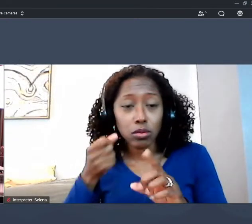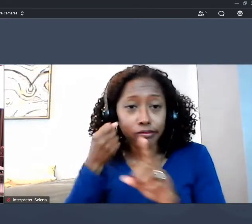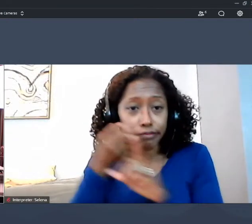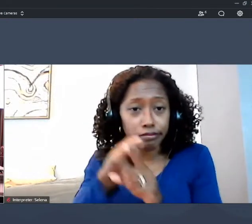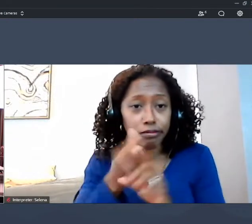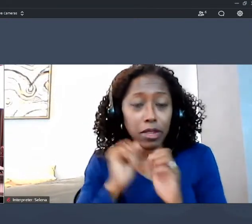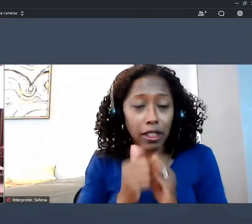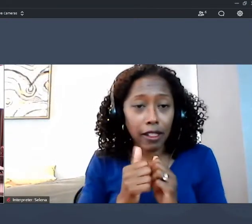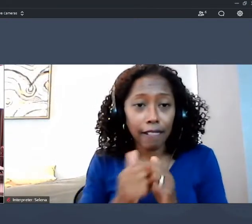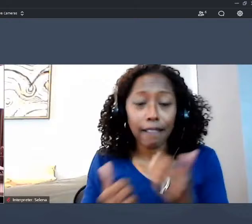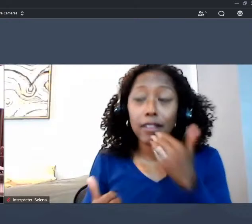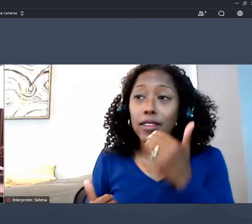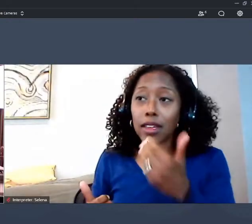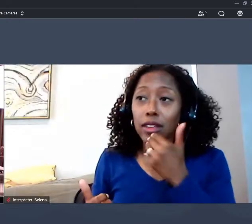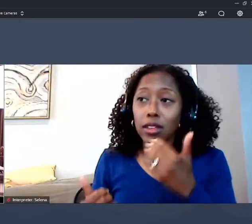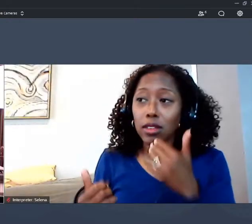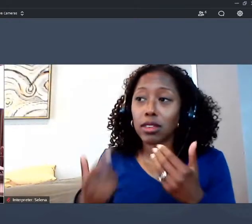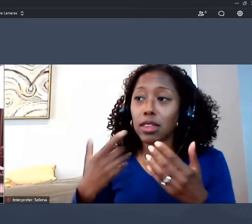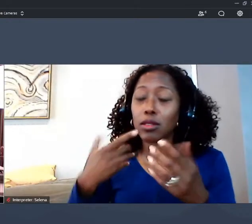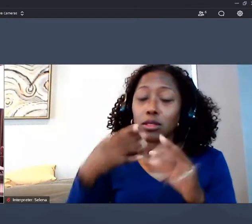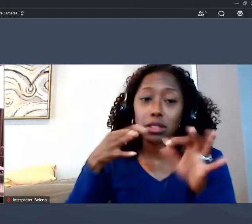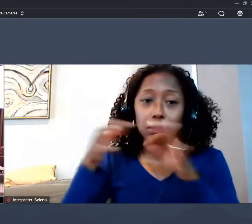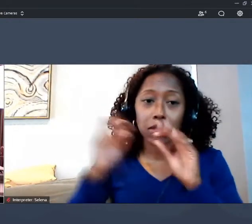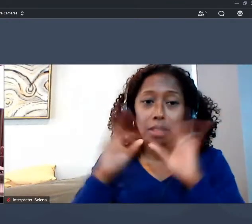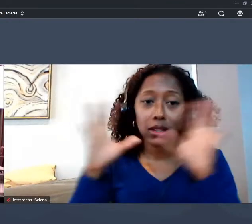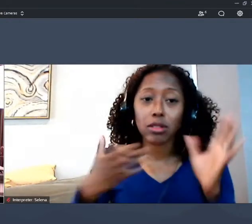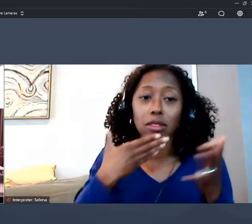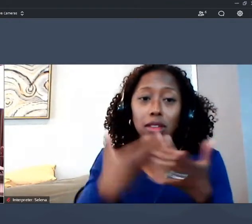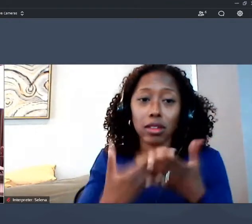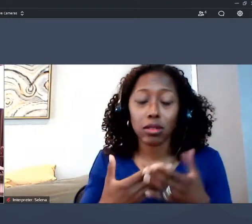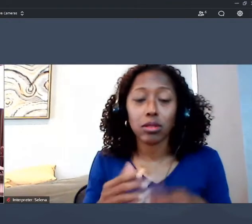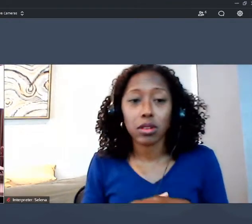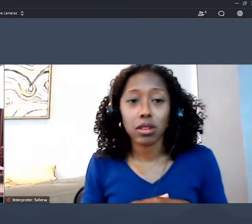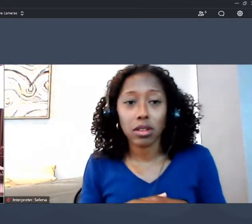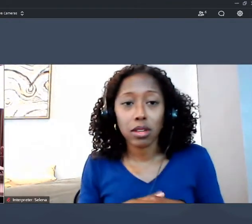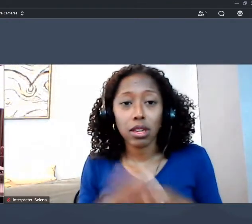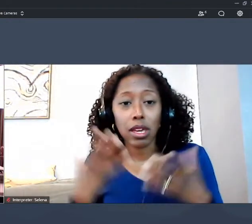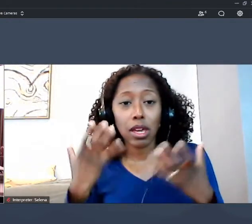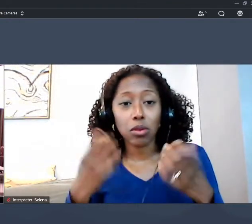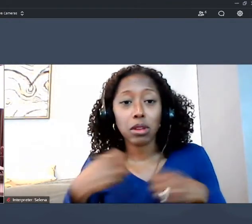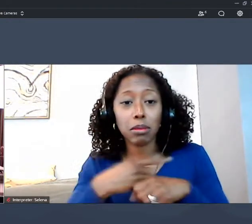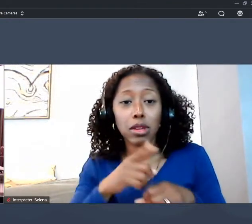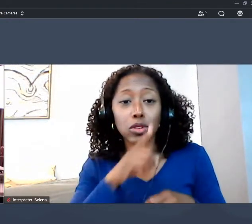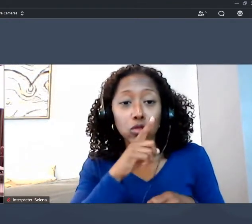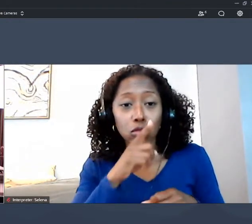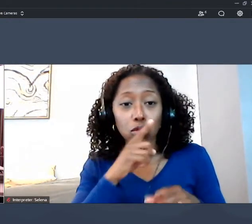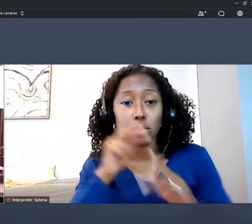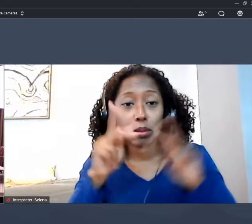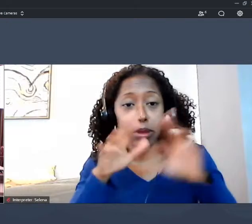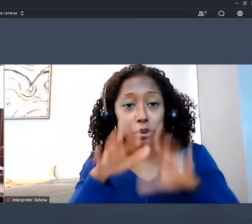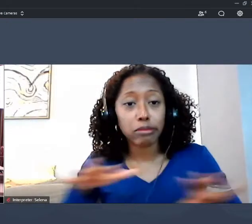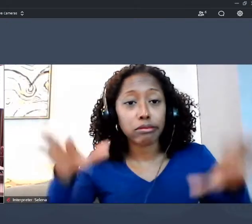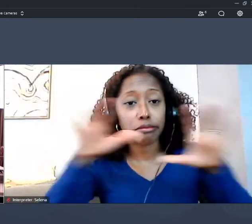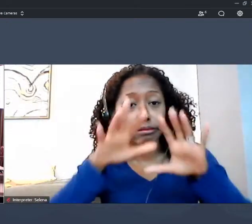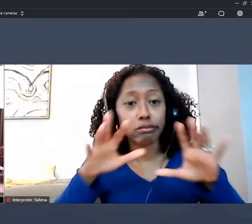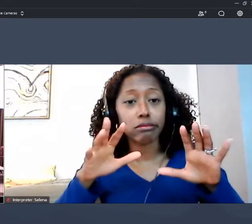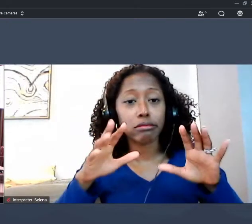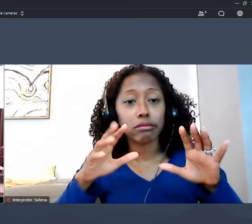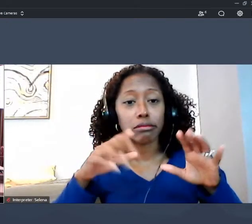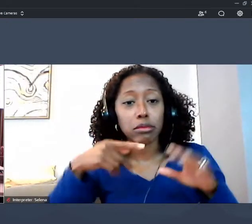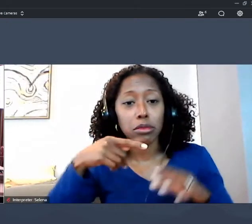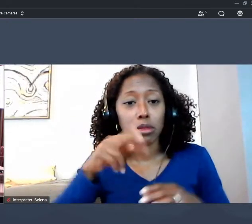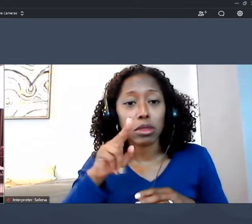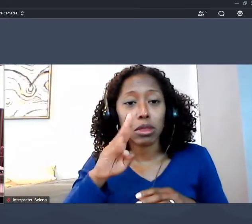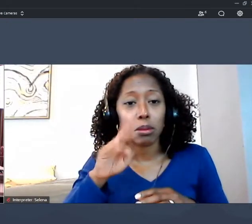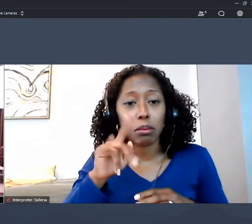I just want to, that was just a point of clarification for me, and I wanted to make sure that the public heard it as well. But you articulated what I needed to